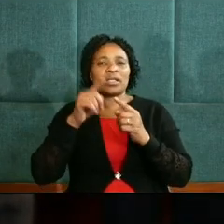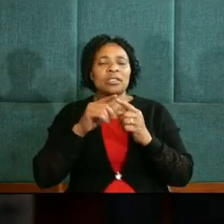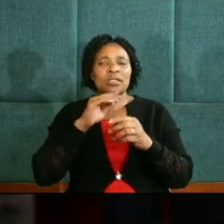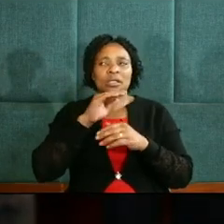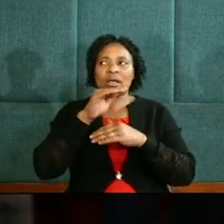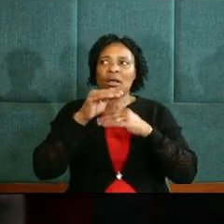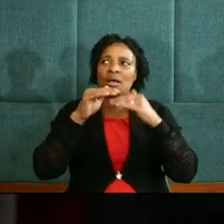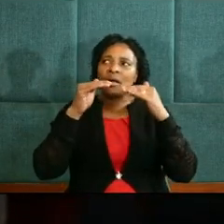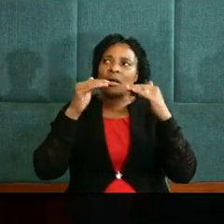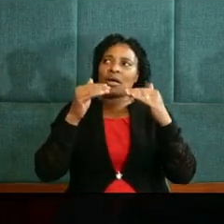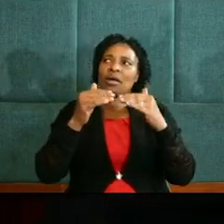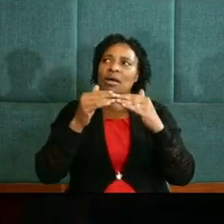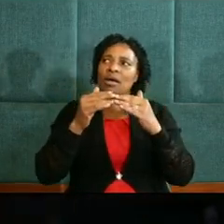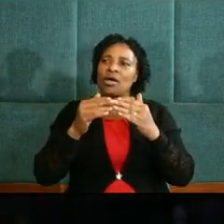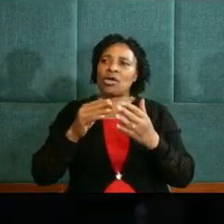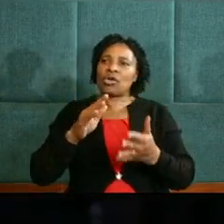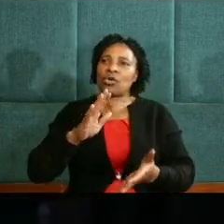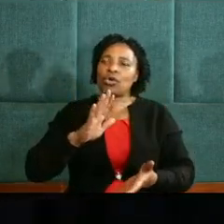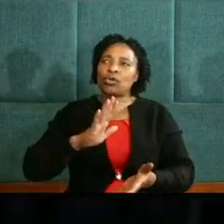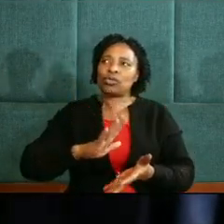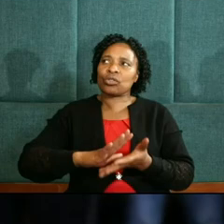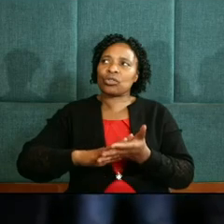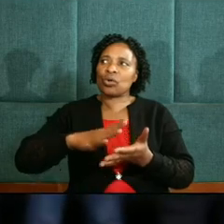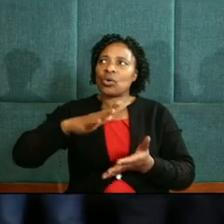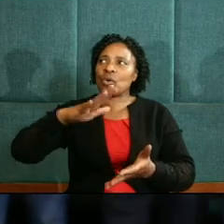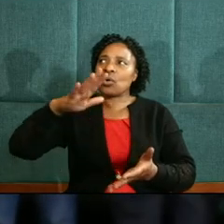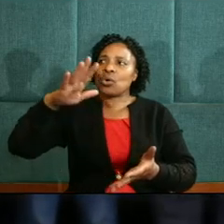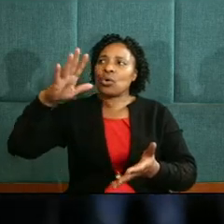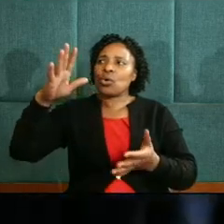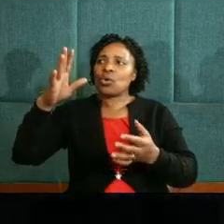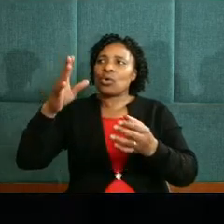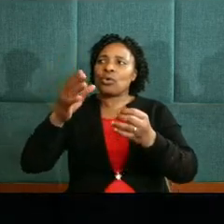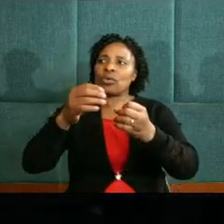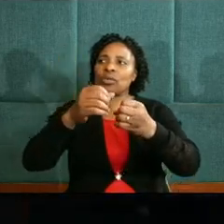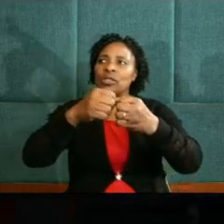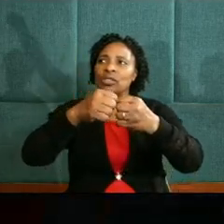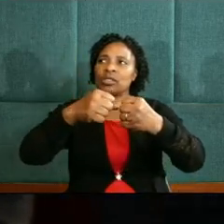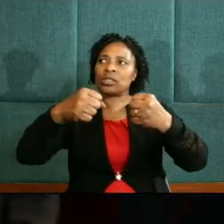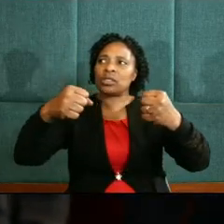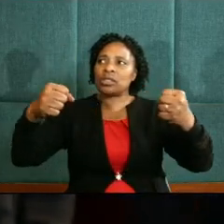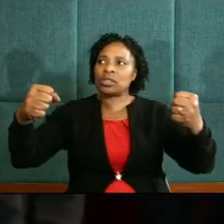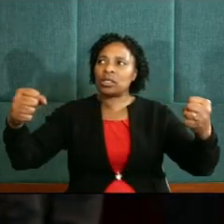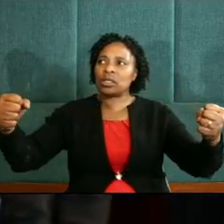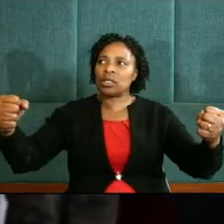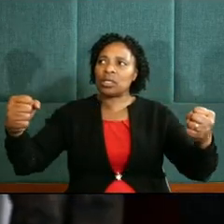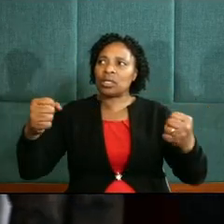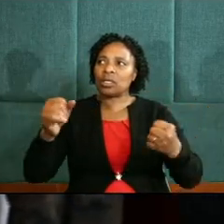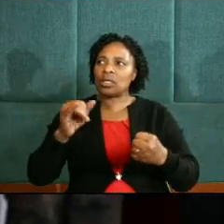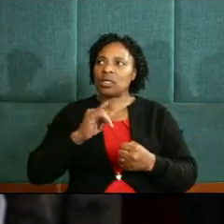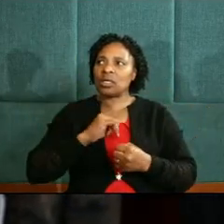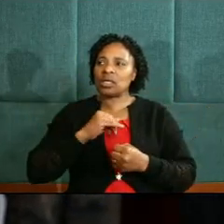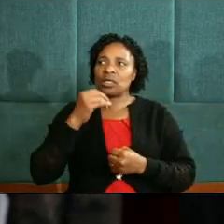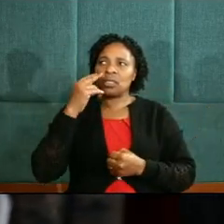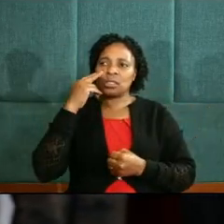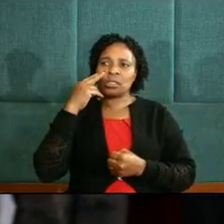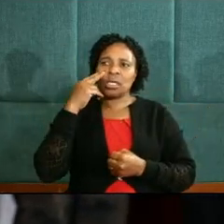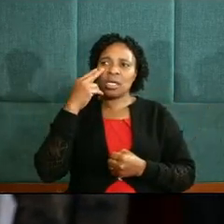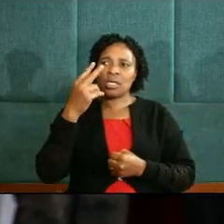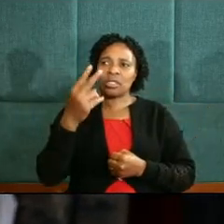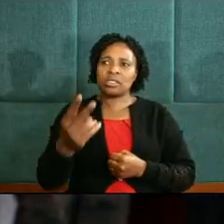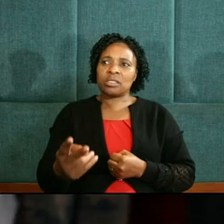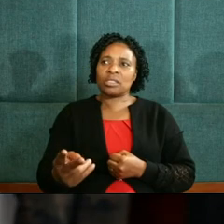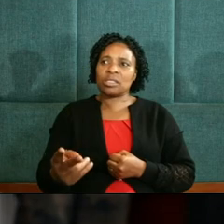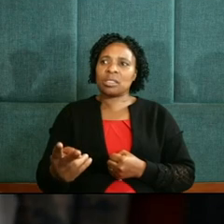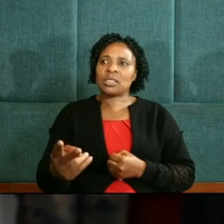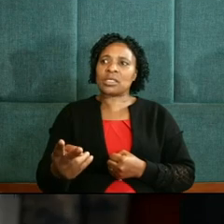coming. Still coming. Still coming. Still coming. Still coming. Still coming. Still coming. Still